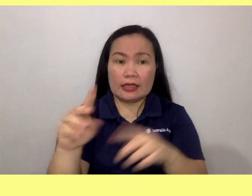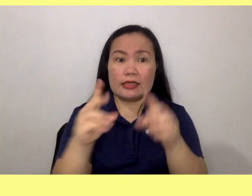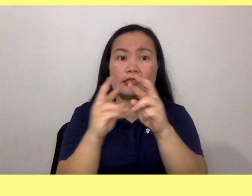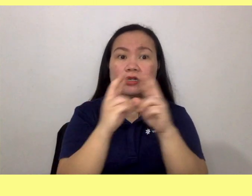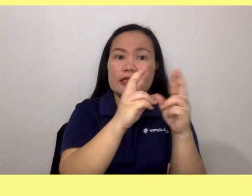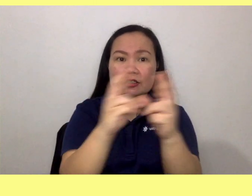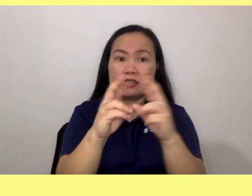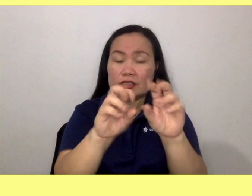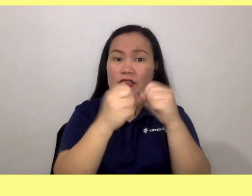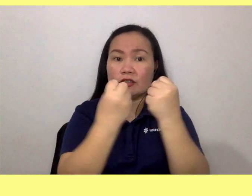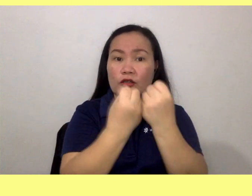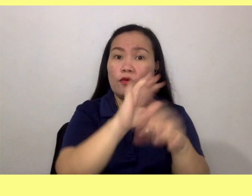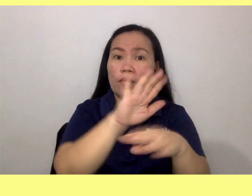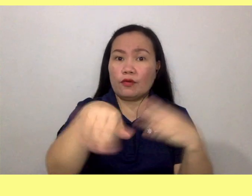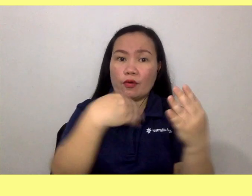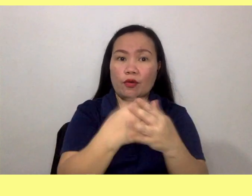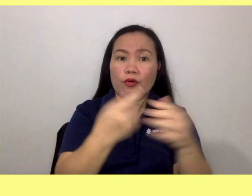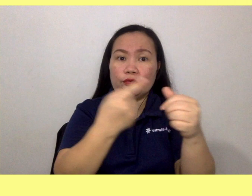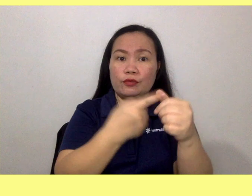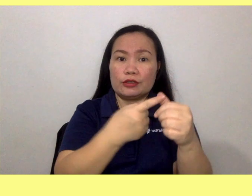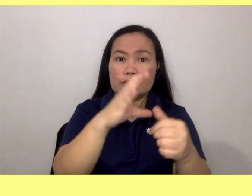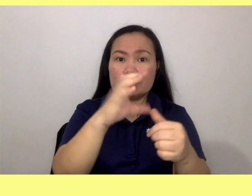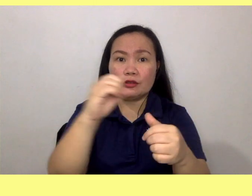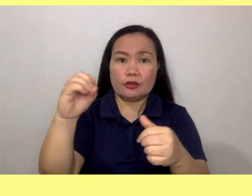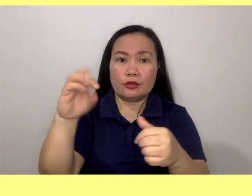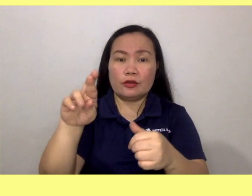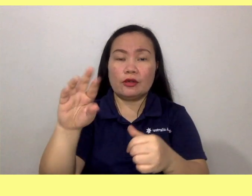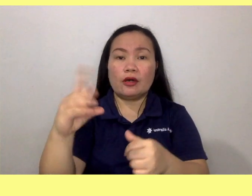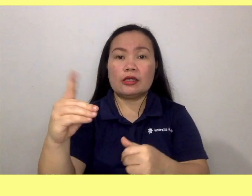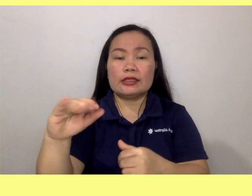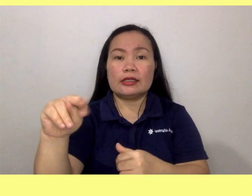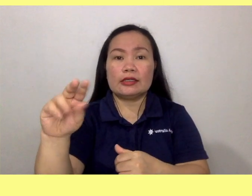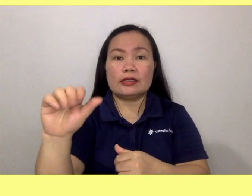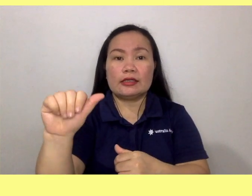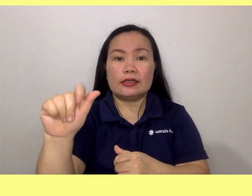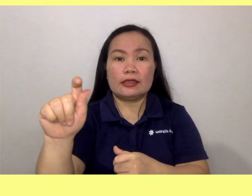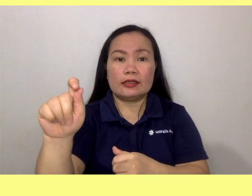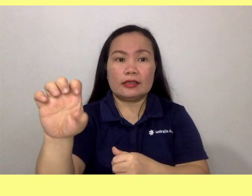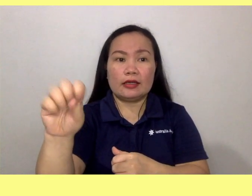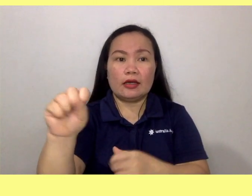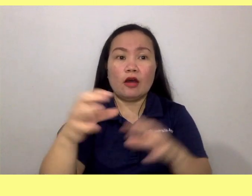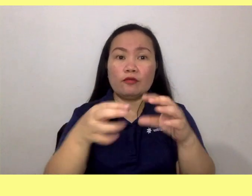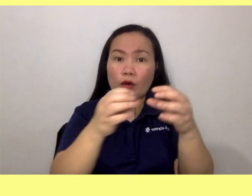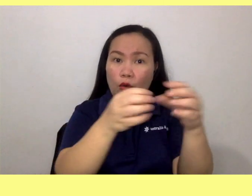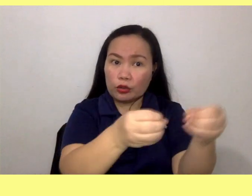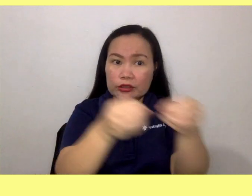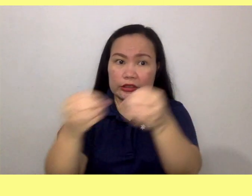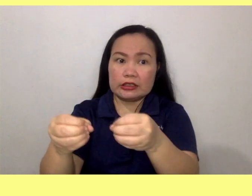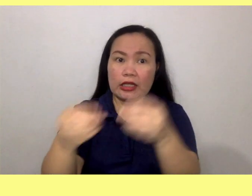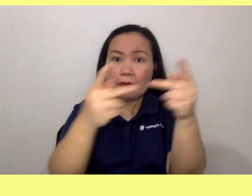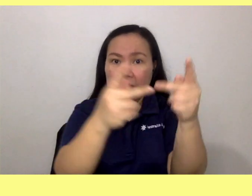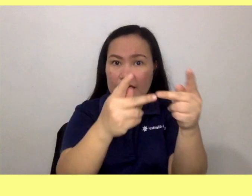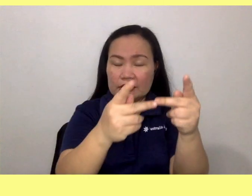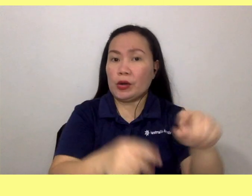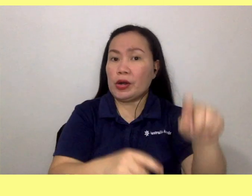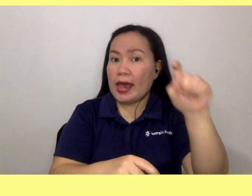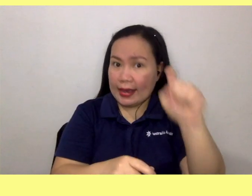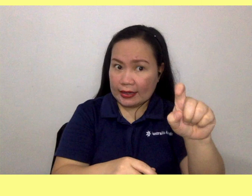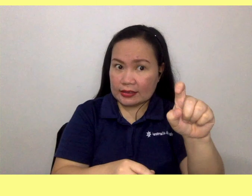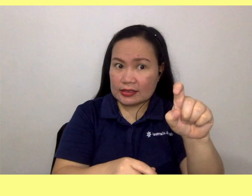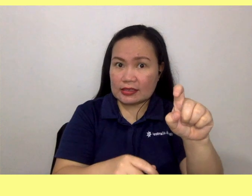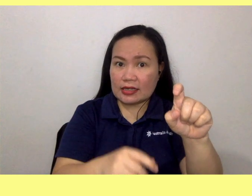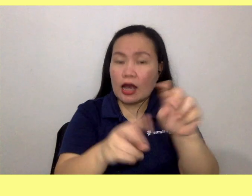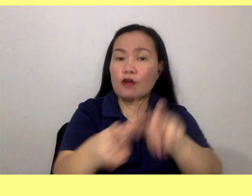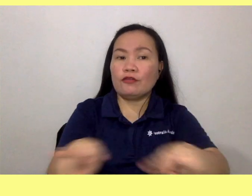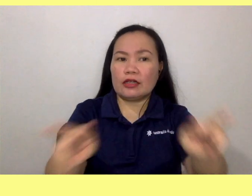set of all first coordinates of the ordered pairs, or ito yung tinatawag na x values. While the range naman